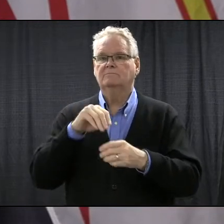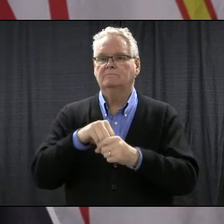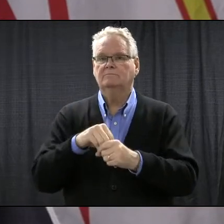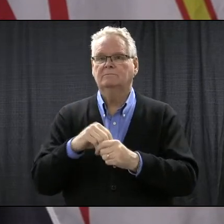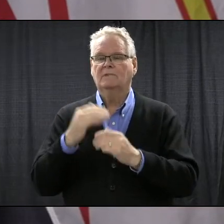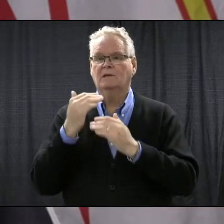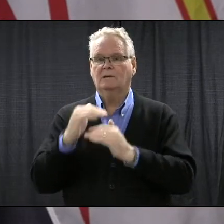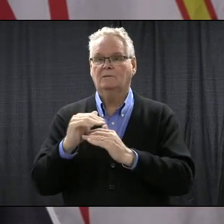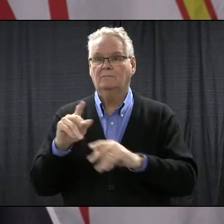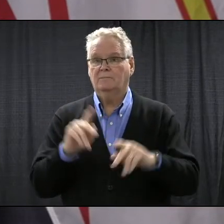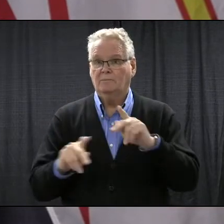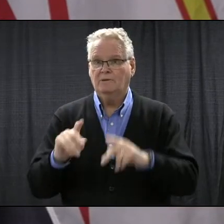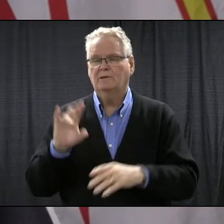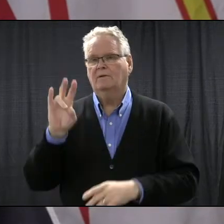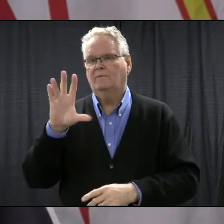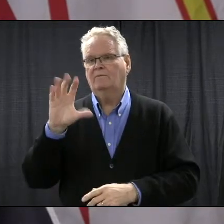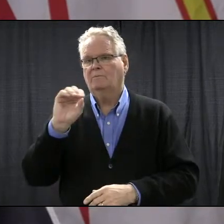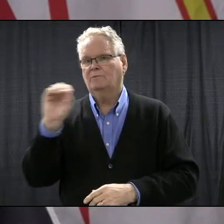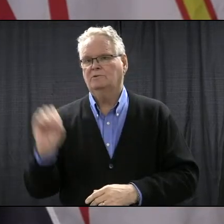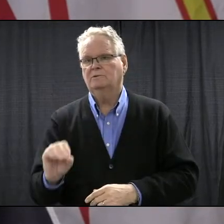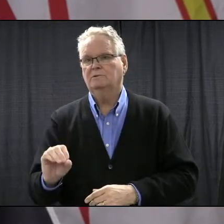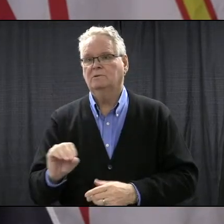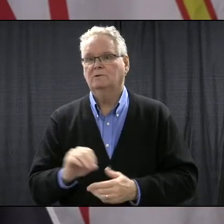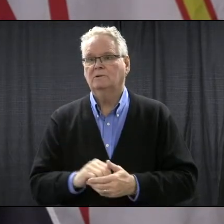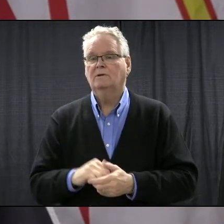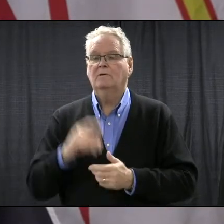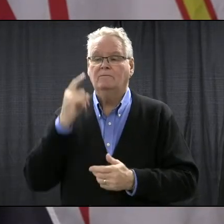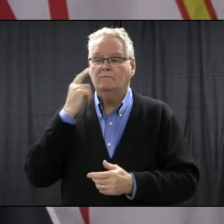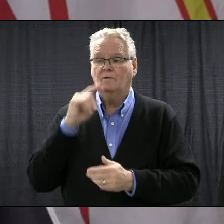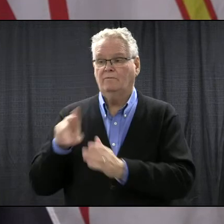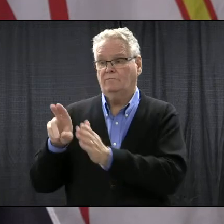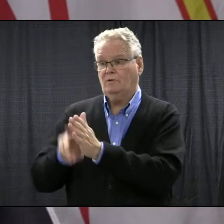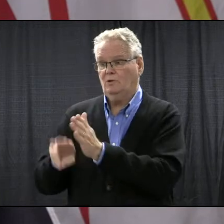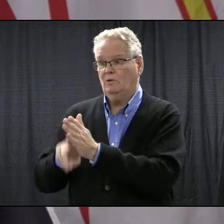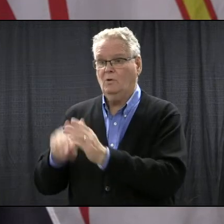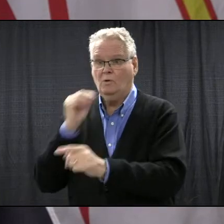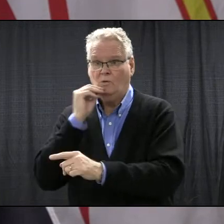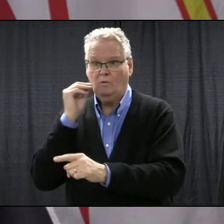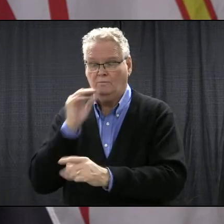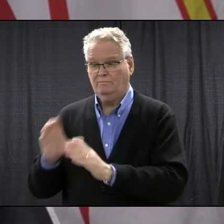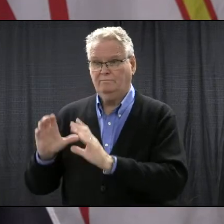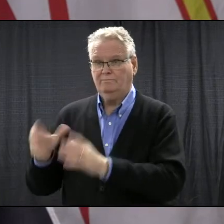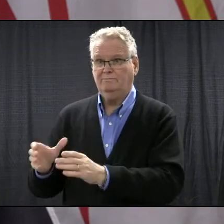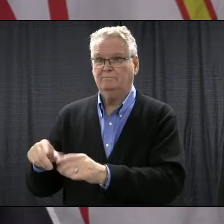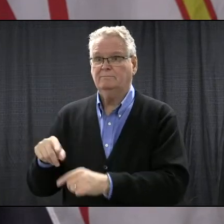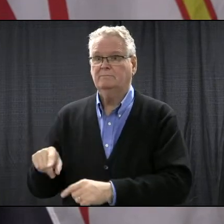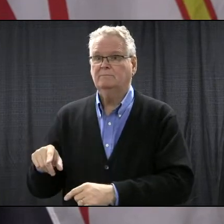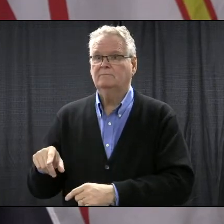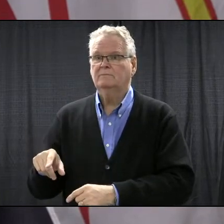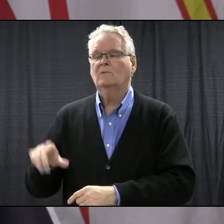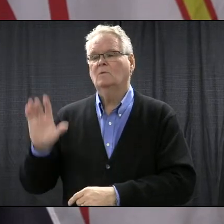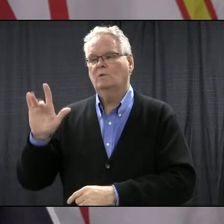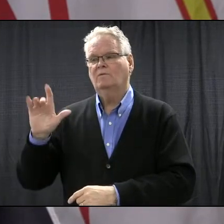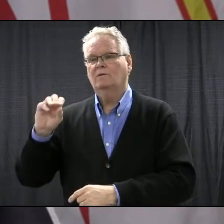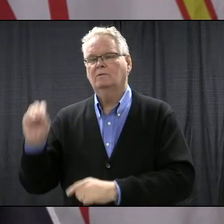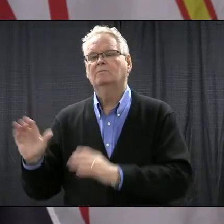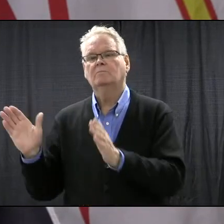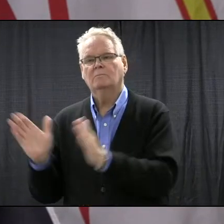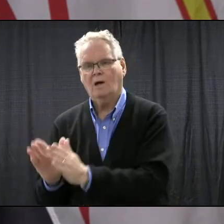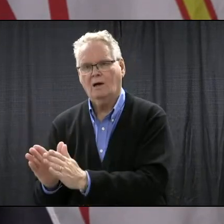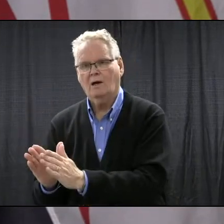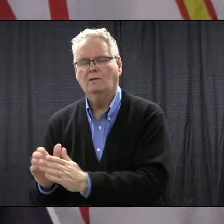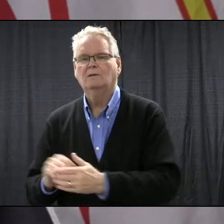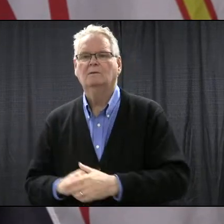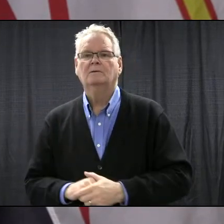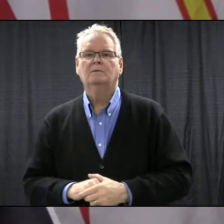for up to 25 people at a time, and dancing is permitted at weddings but still prohibited at bars and lounges. For informal